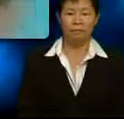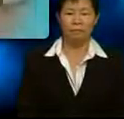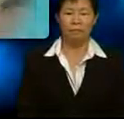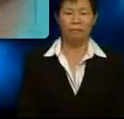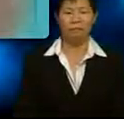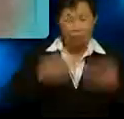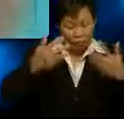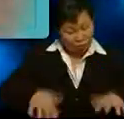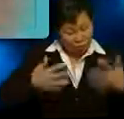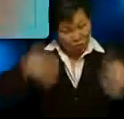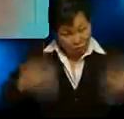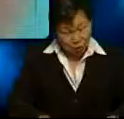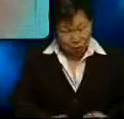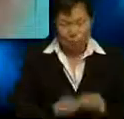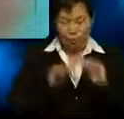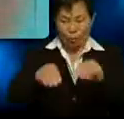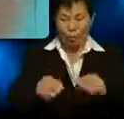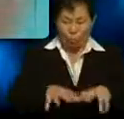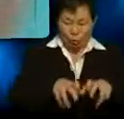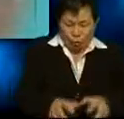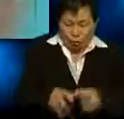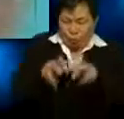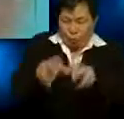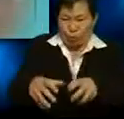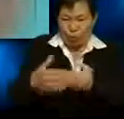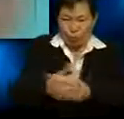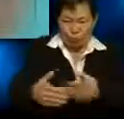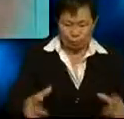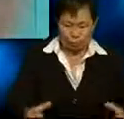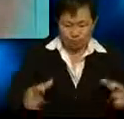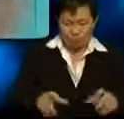Having done that, put the dough into a baking tin